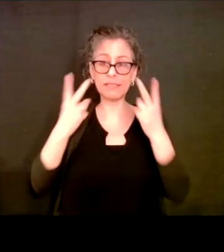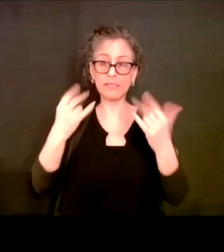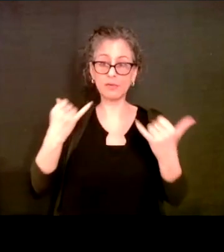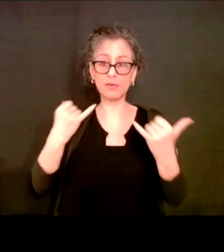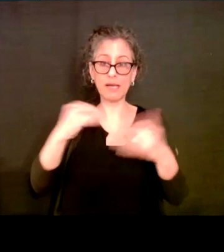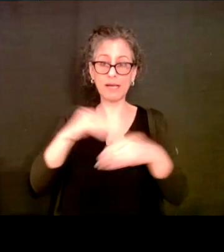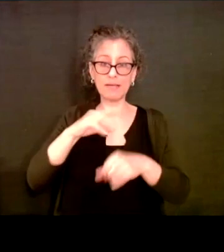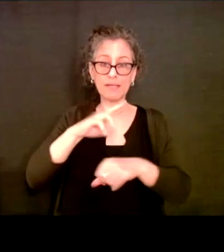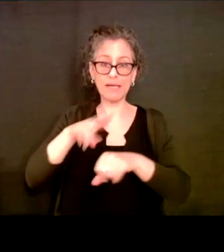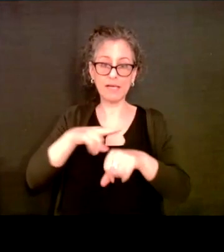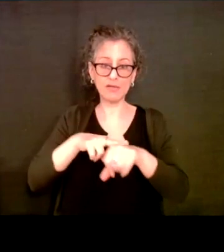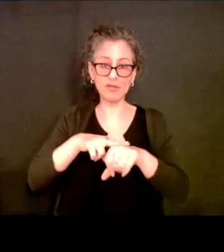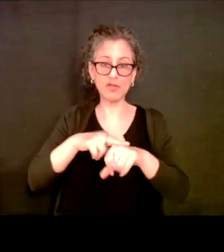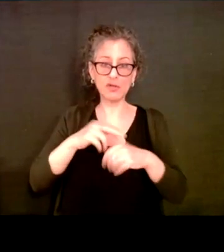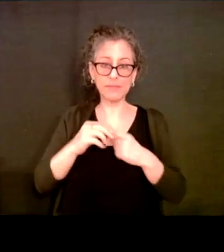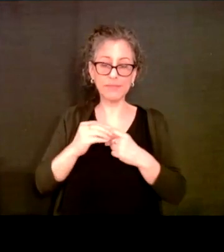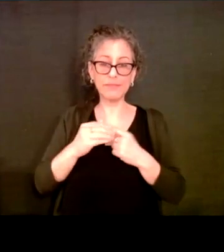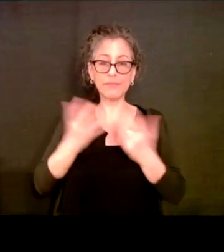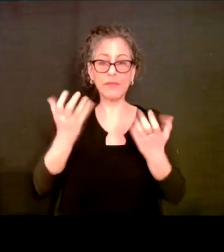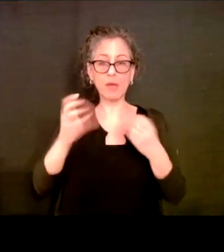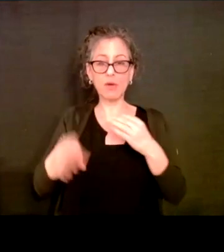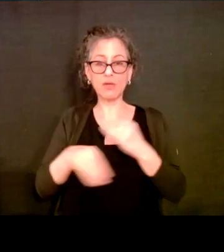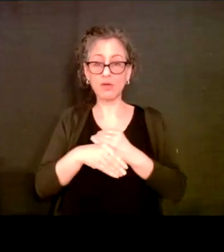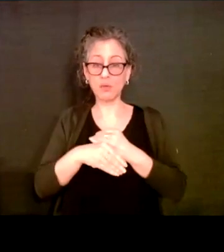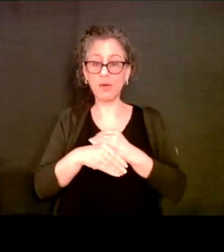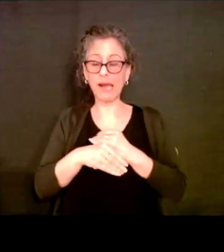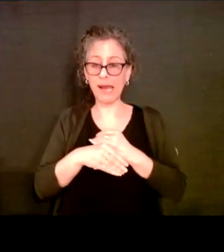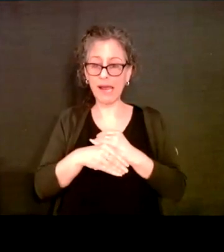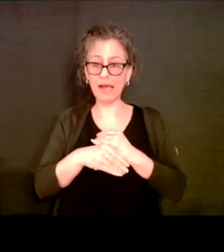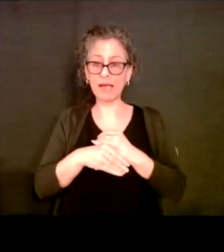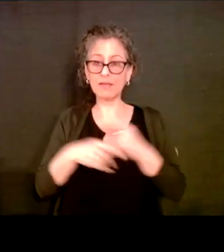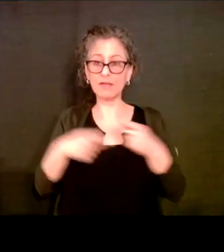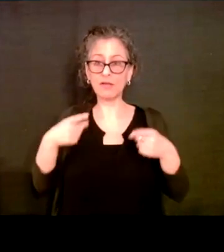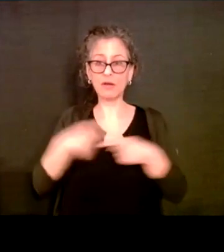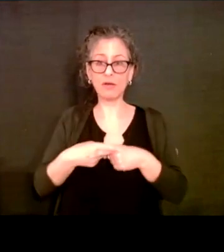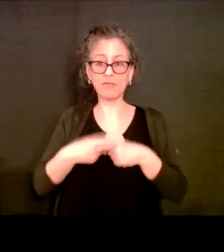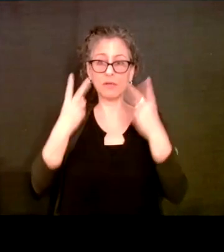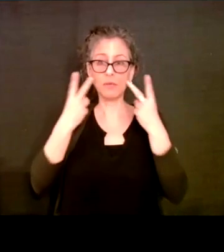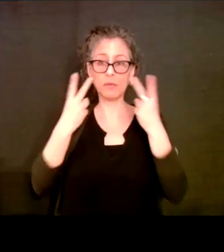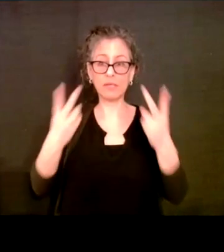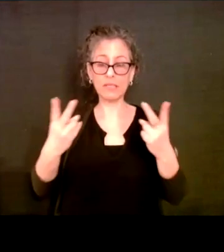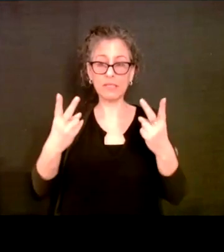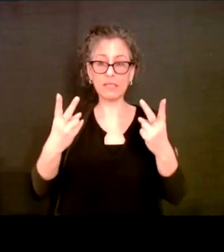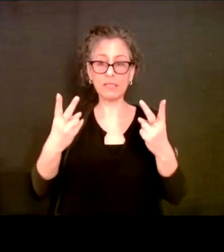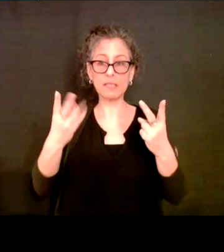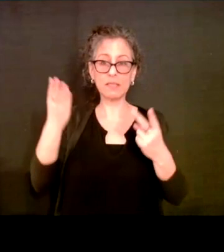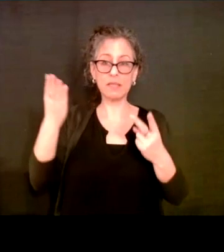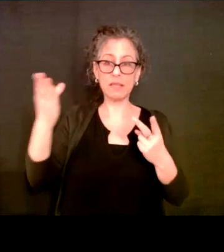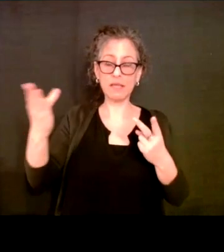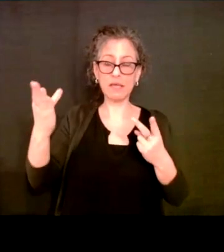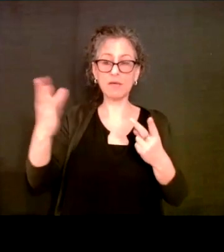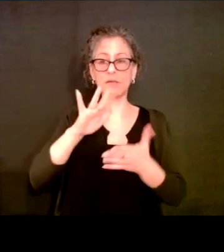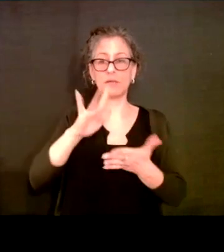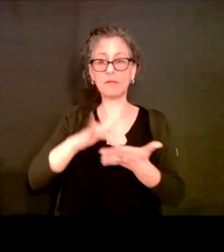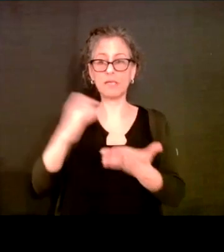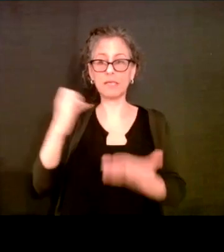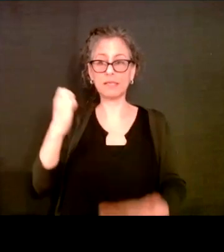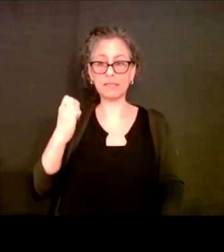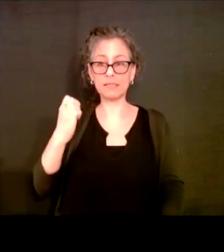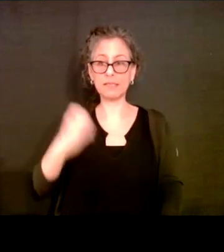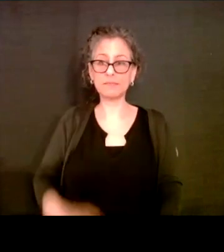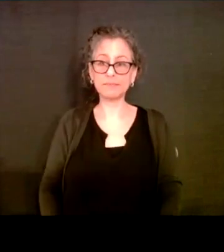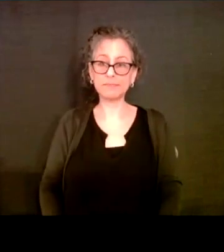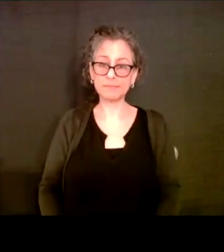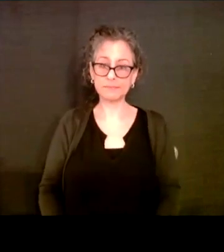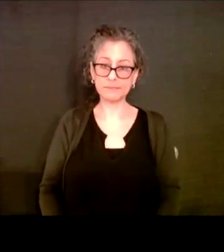nature. But I'd also like to add all the conflict that we're seeing, particularly in the Middle East